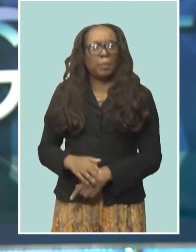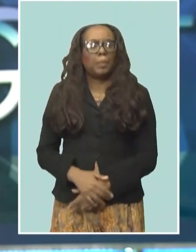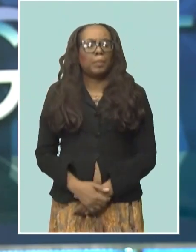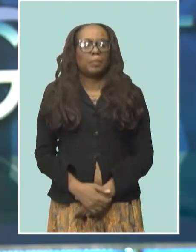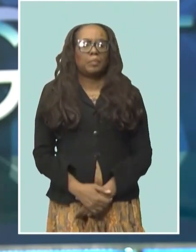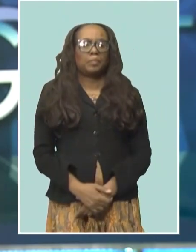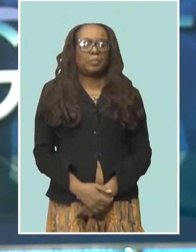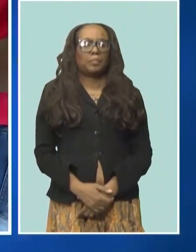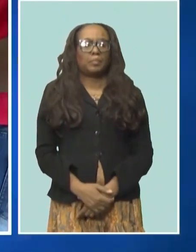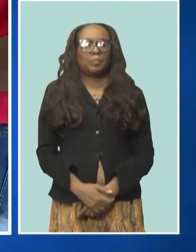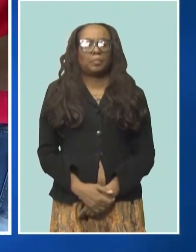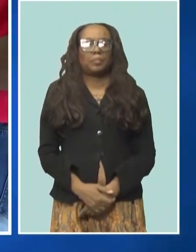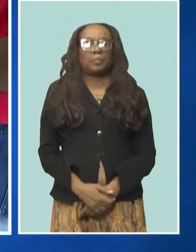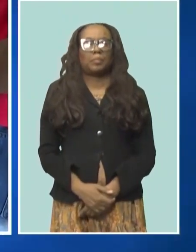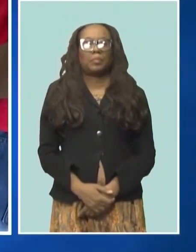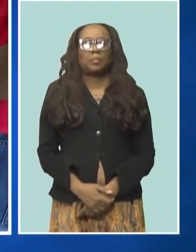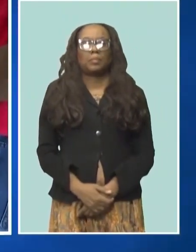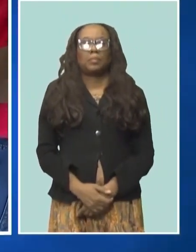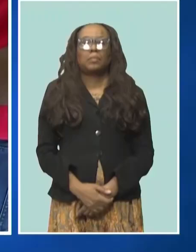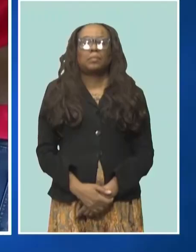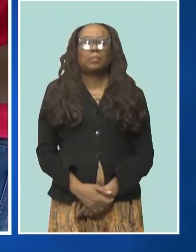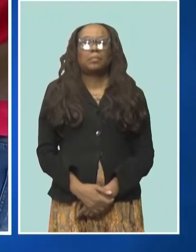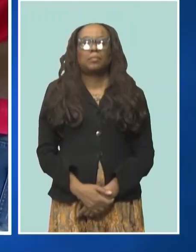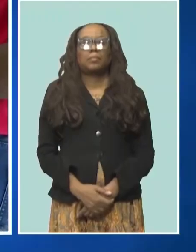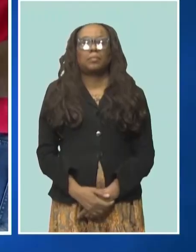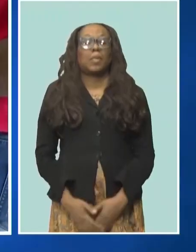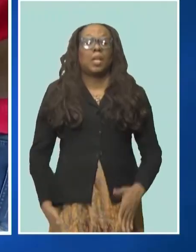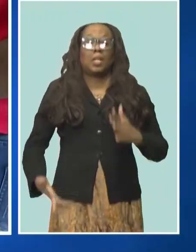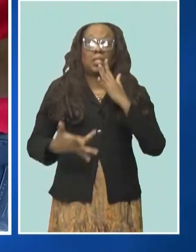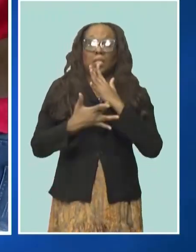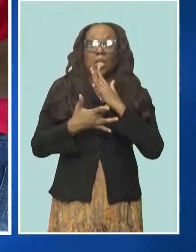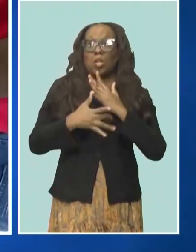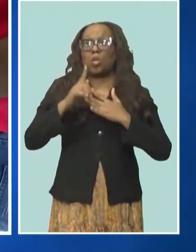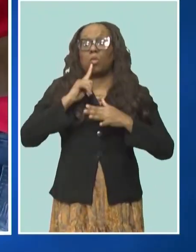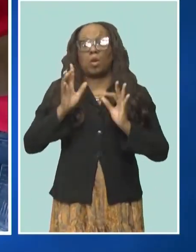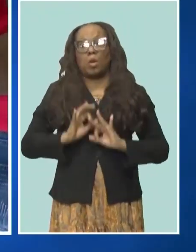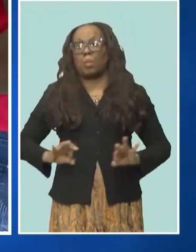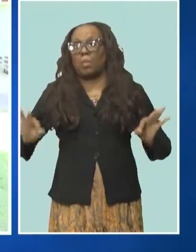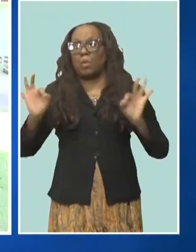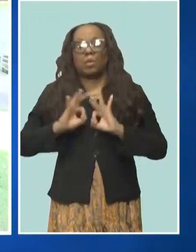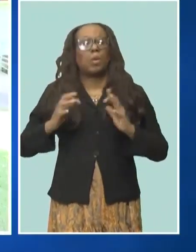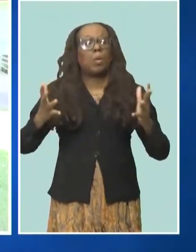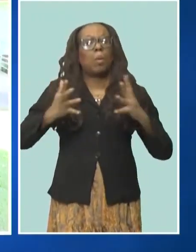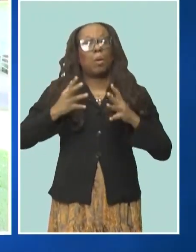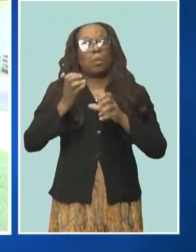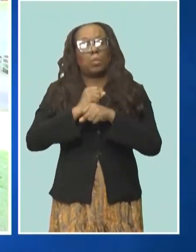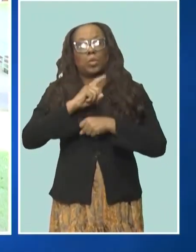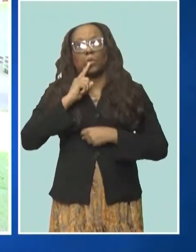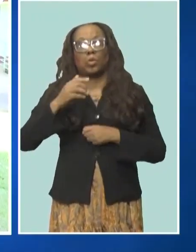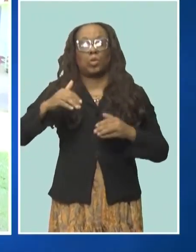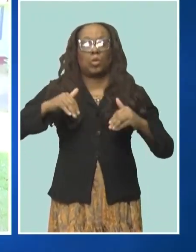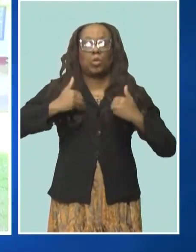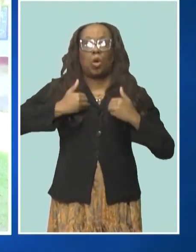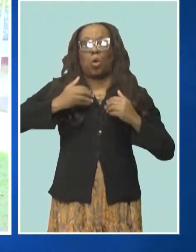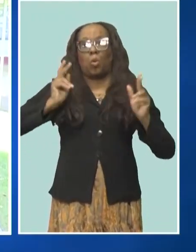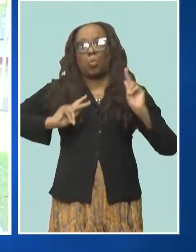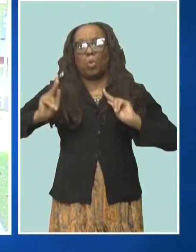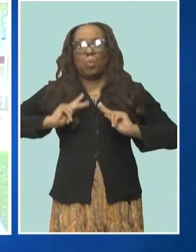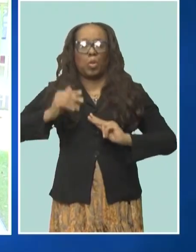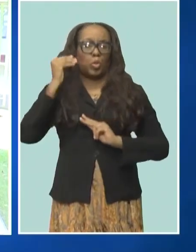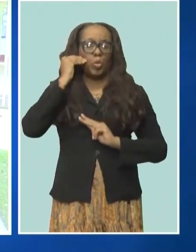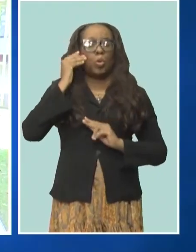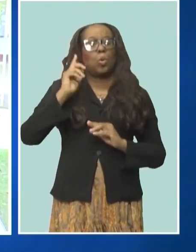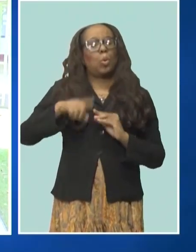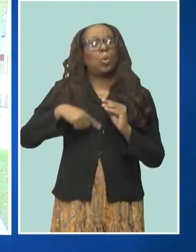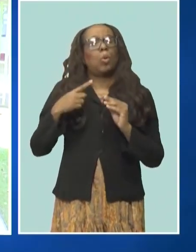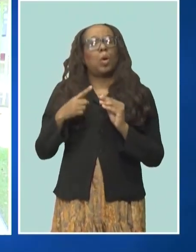report. The future of the labour market is technology, and the key is to catch them young. That was the message from the Barbados Labour